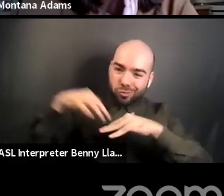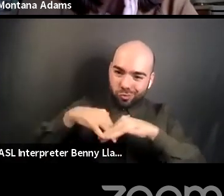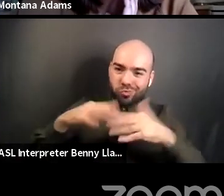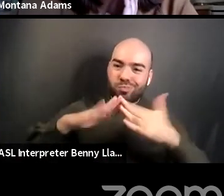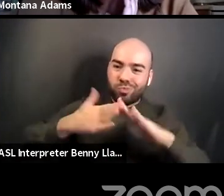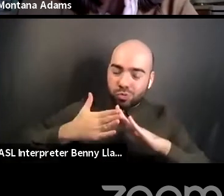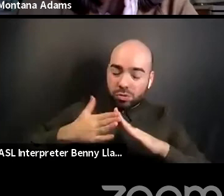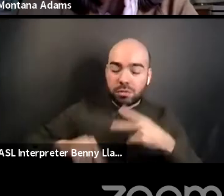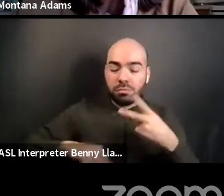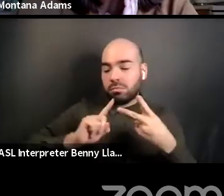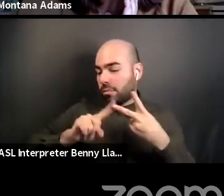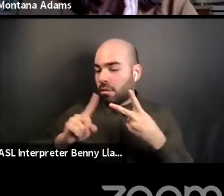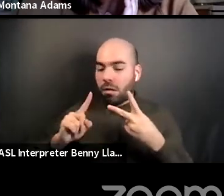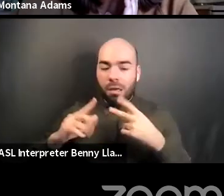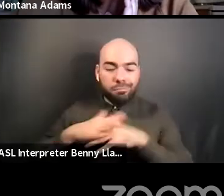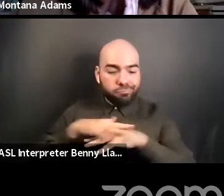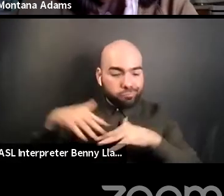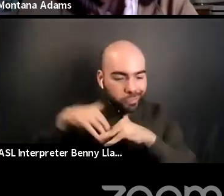theater makers. And,